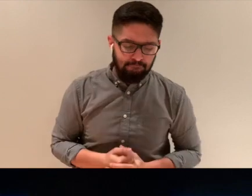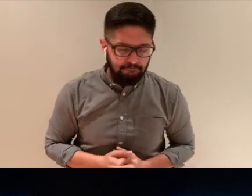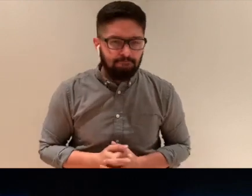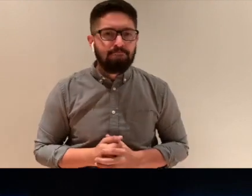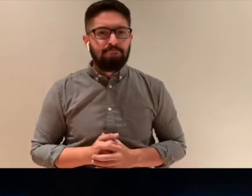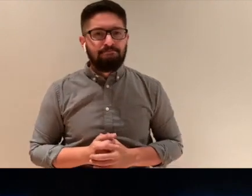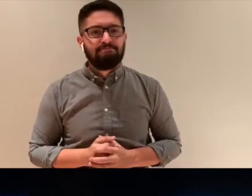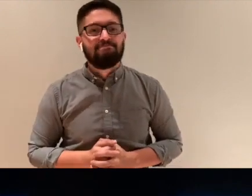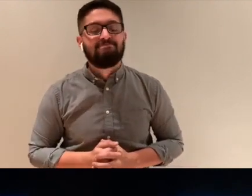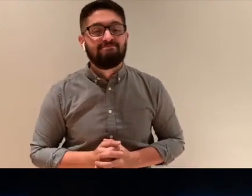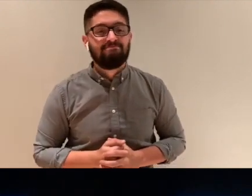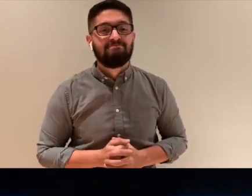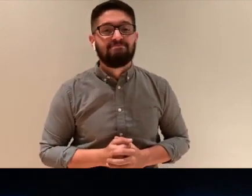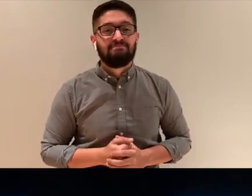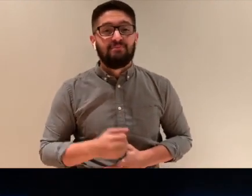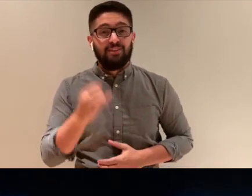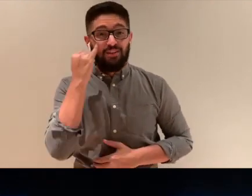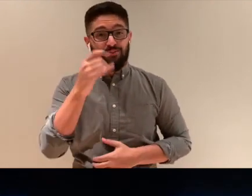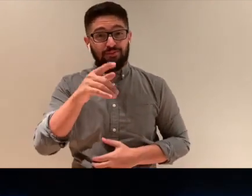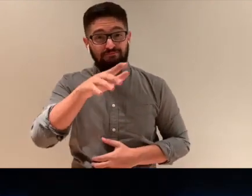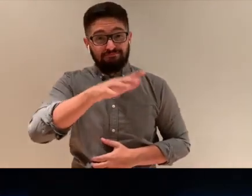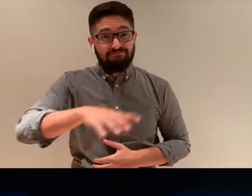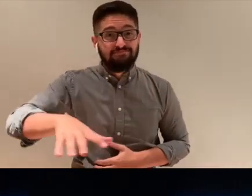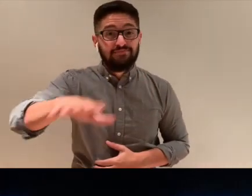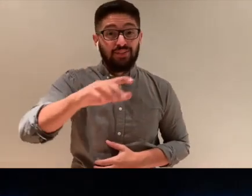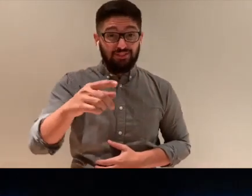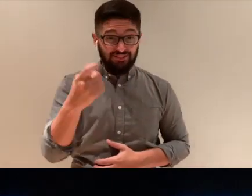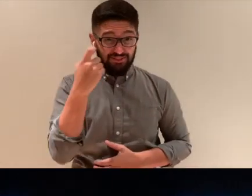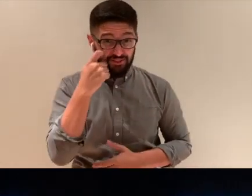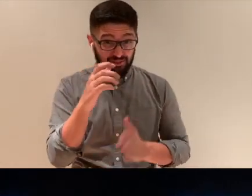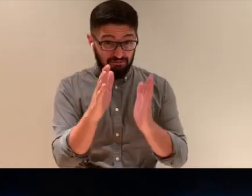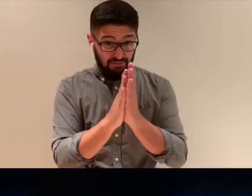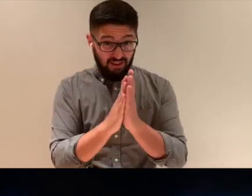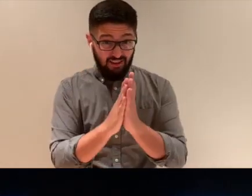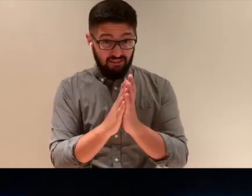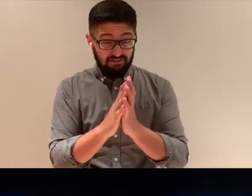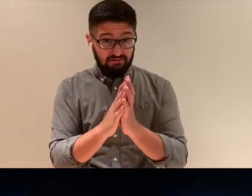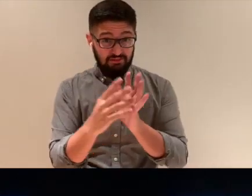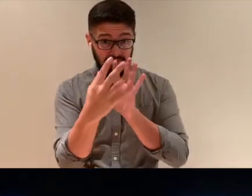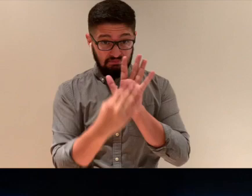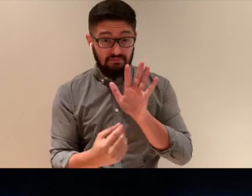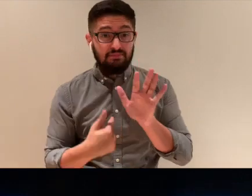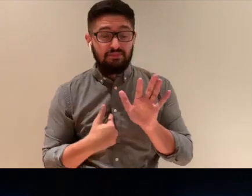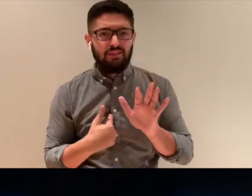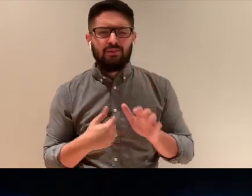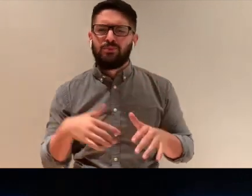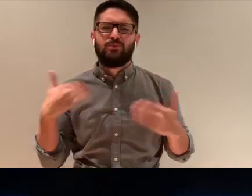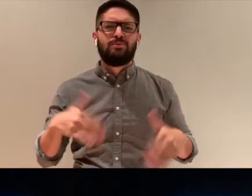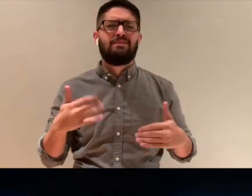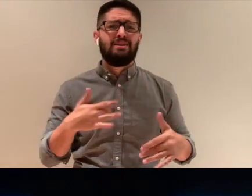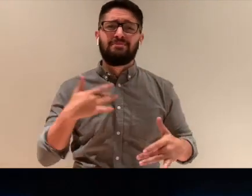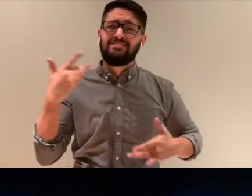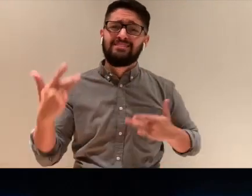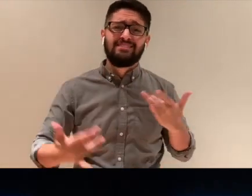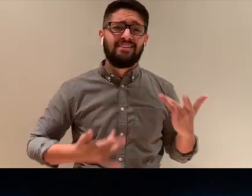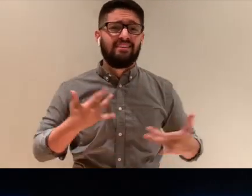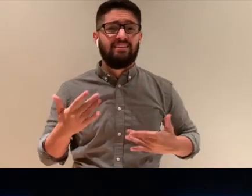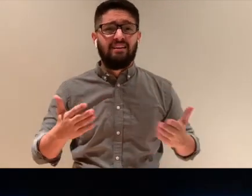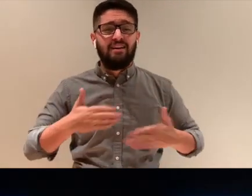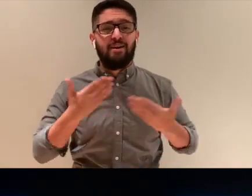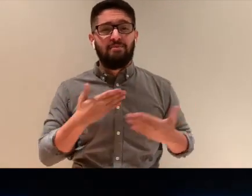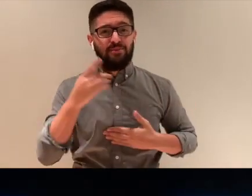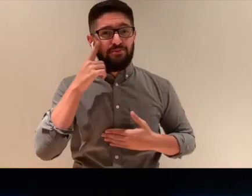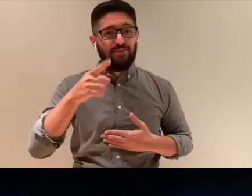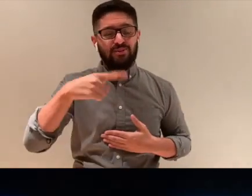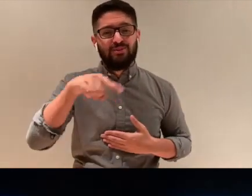Amen. Amen. Well, listen, if you're out there and you prayed that prayer, listen, I am so excited